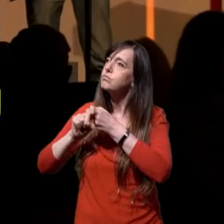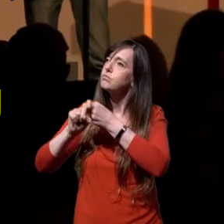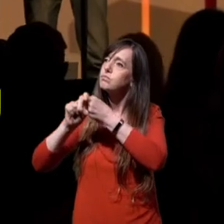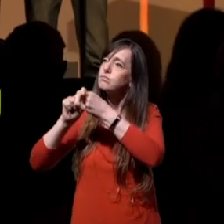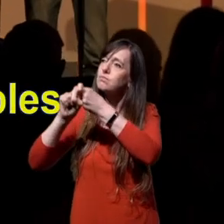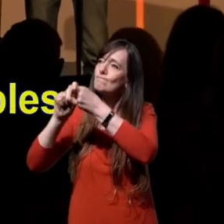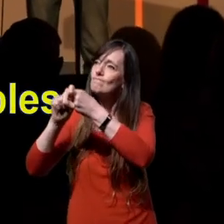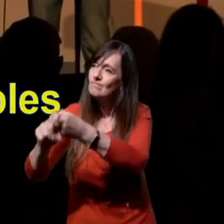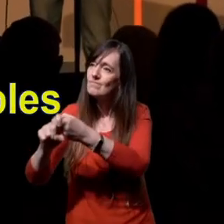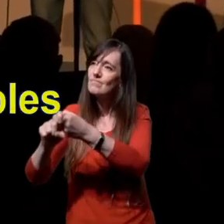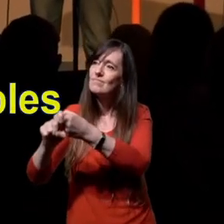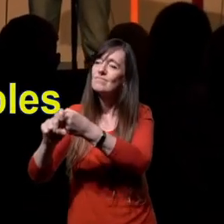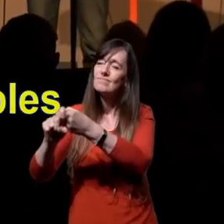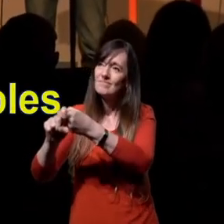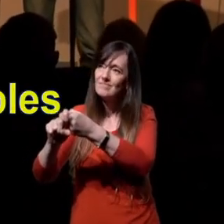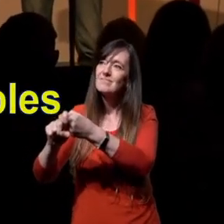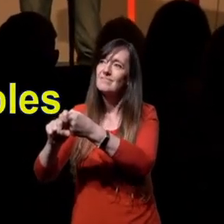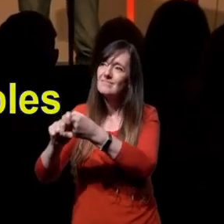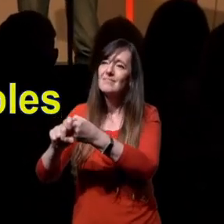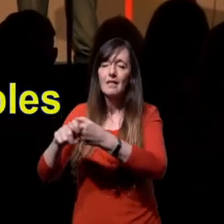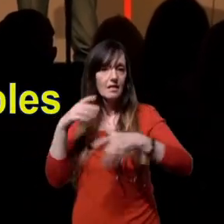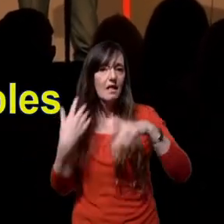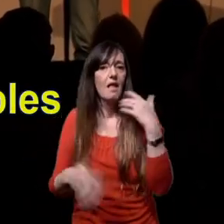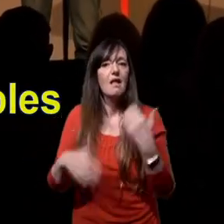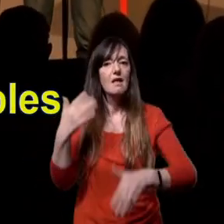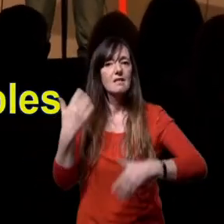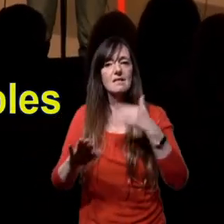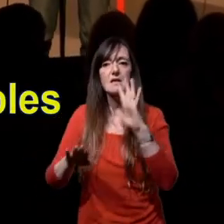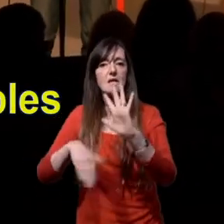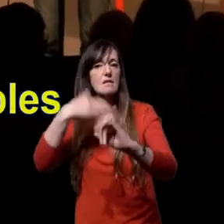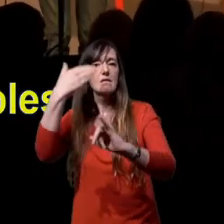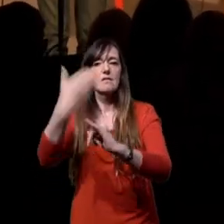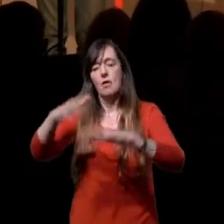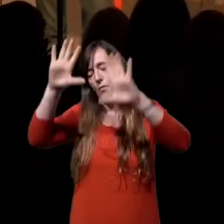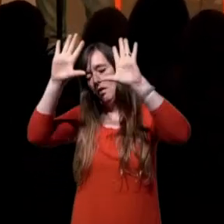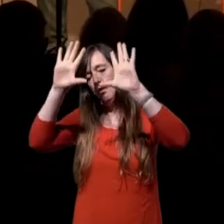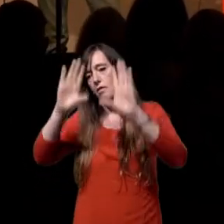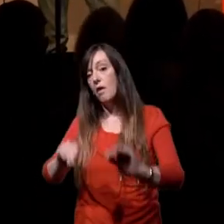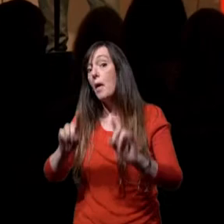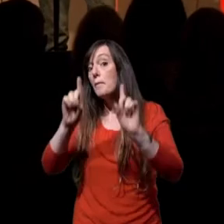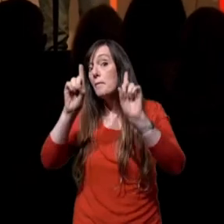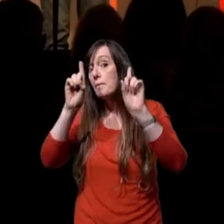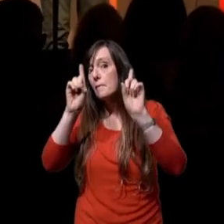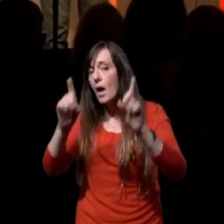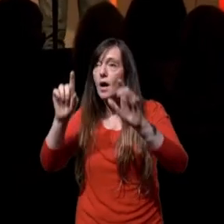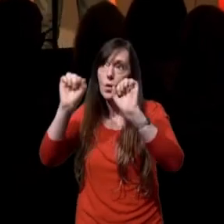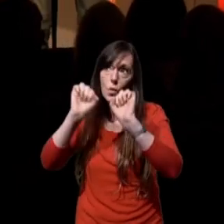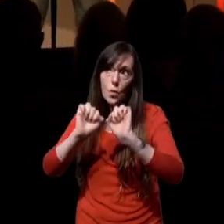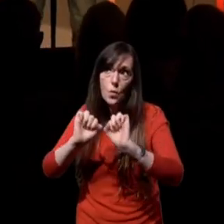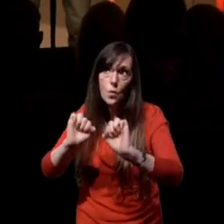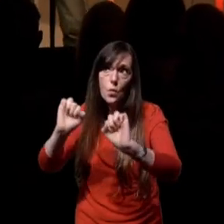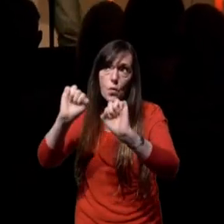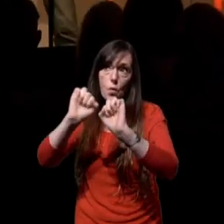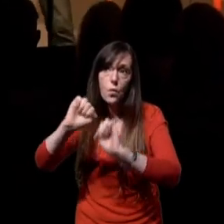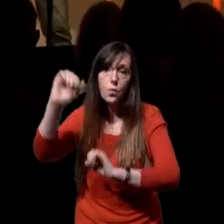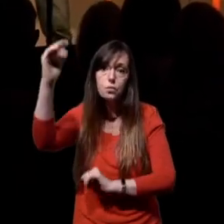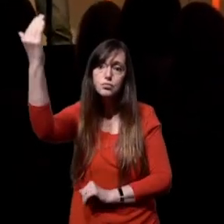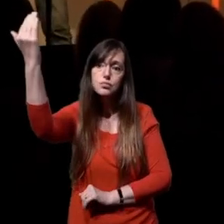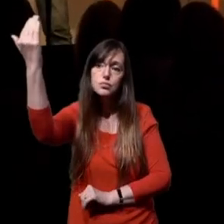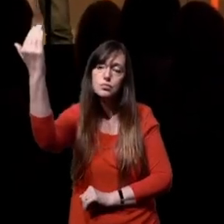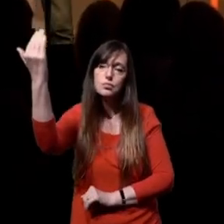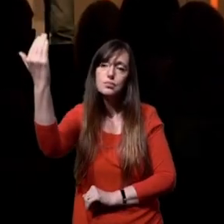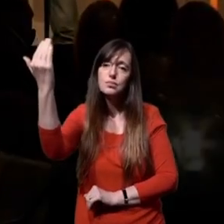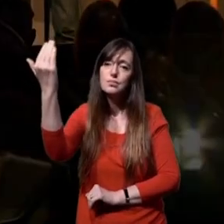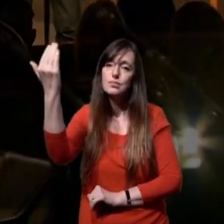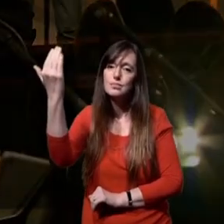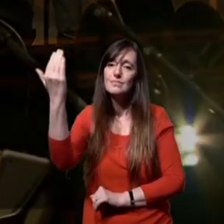that holds on. There will be an end to these troubles, but until that day